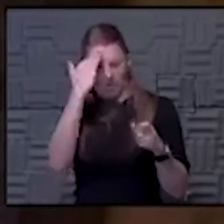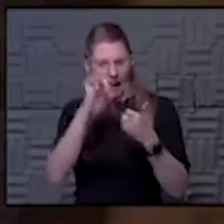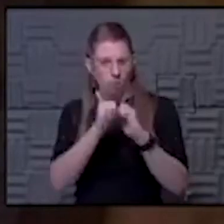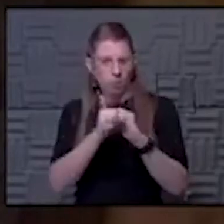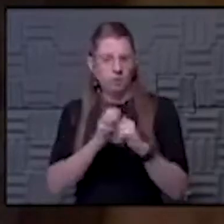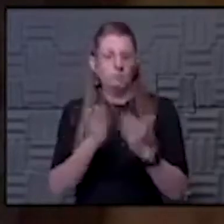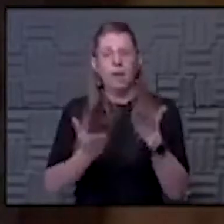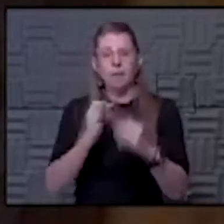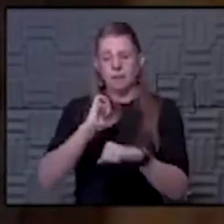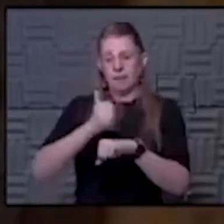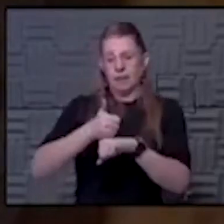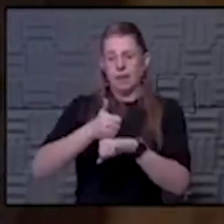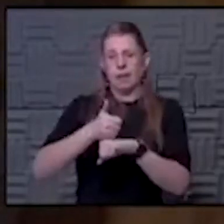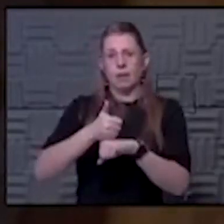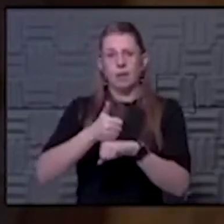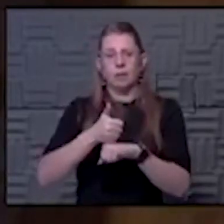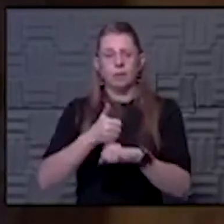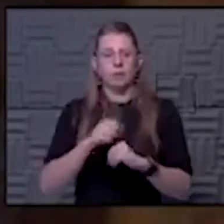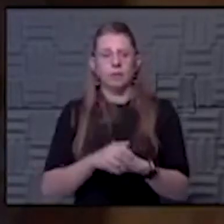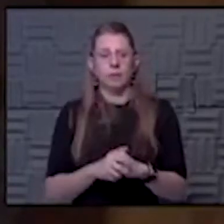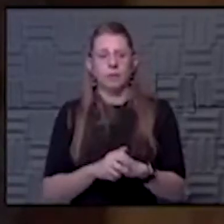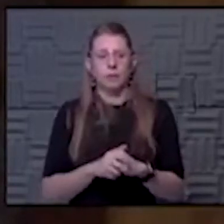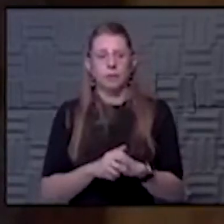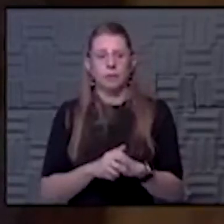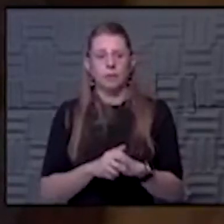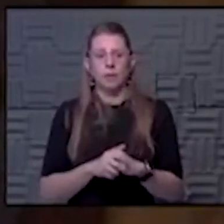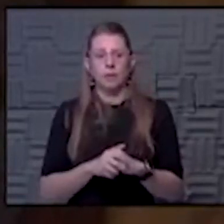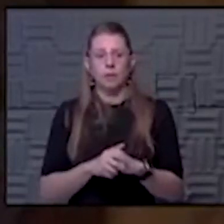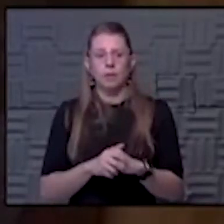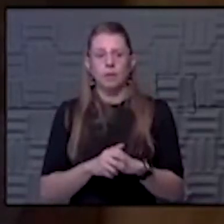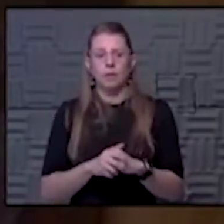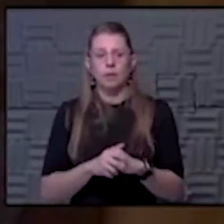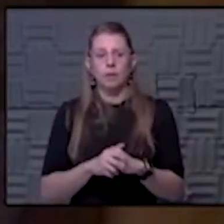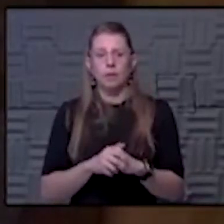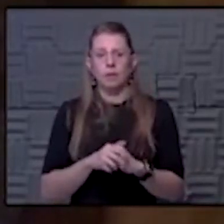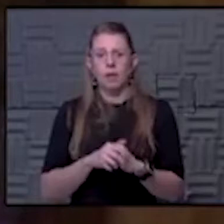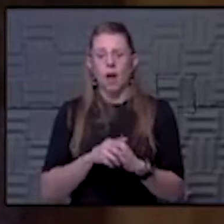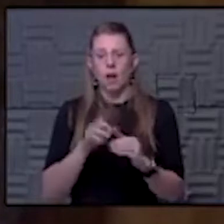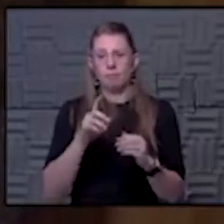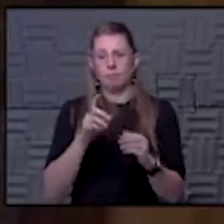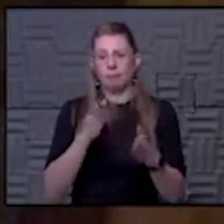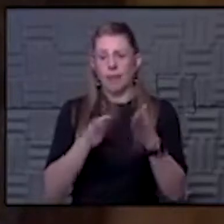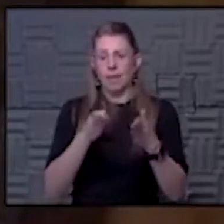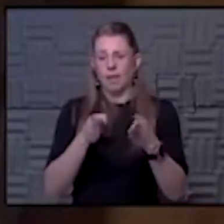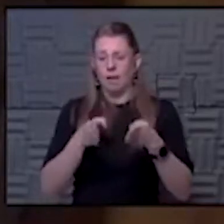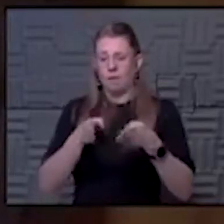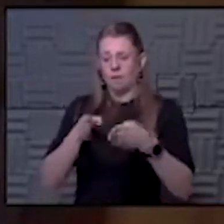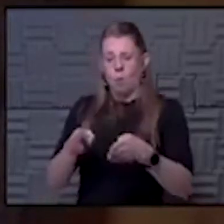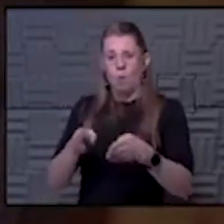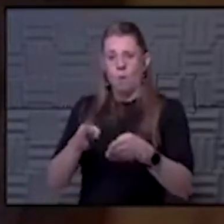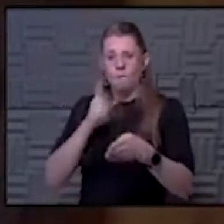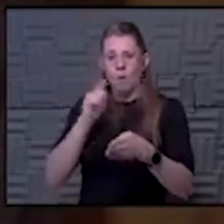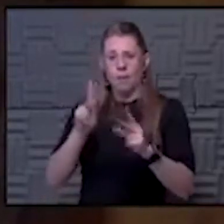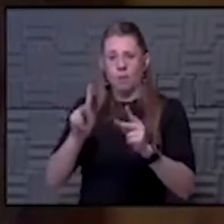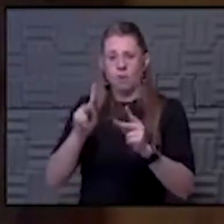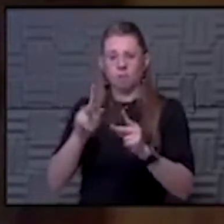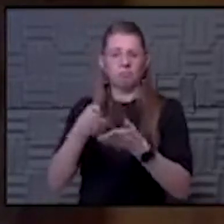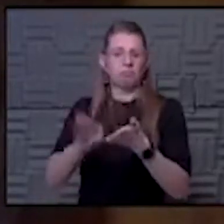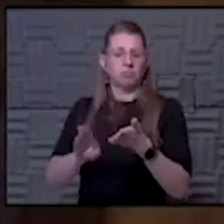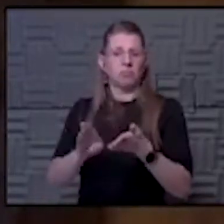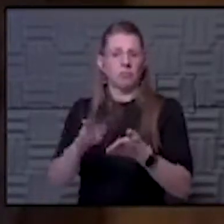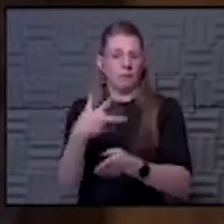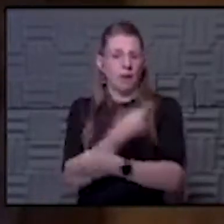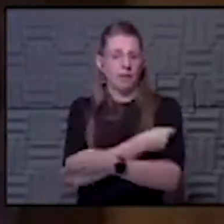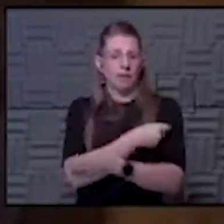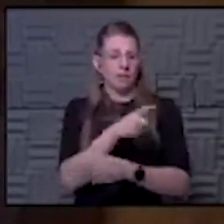up, a corridor for people who are not vaccinated and others who are. So I think we'll